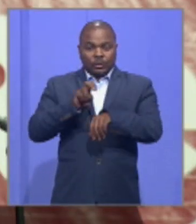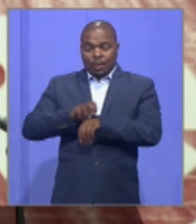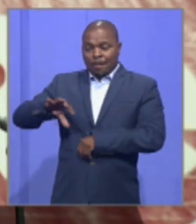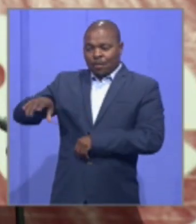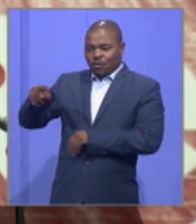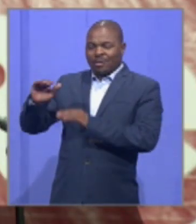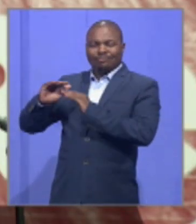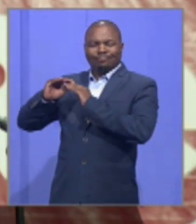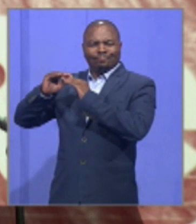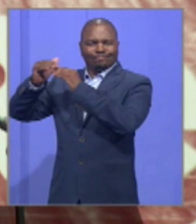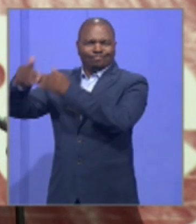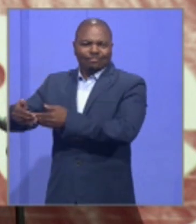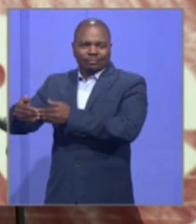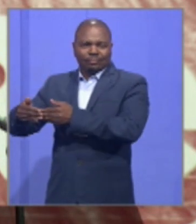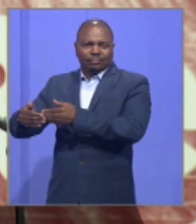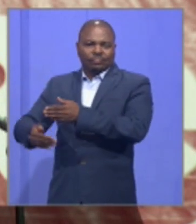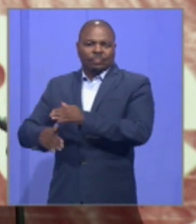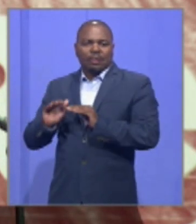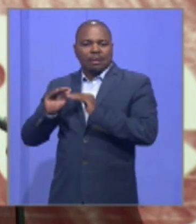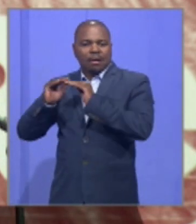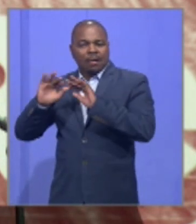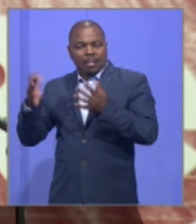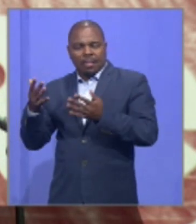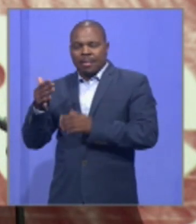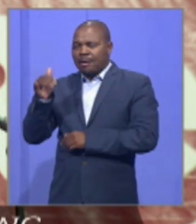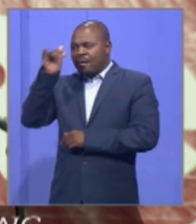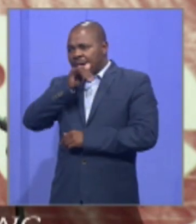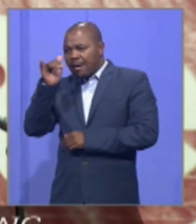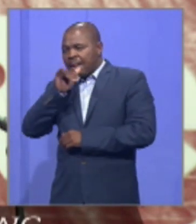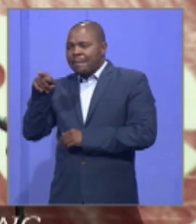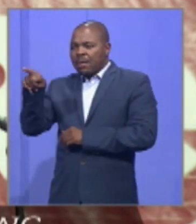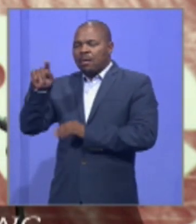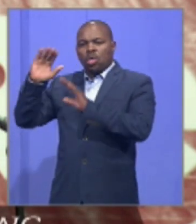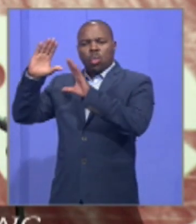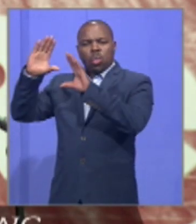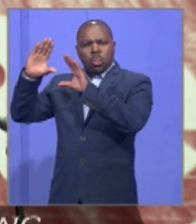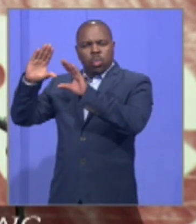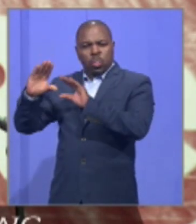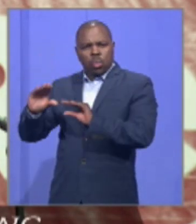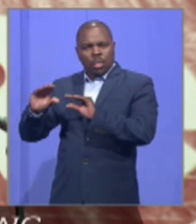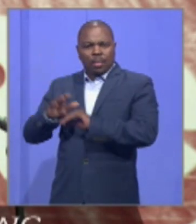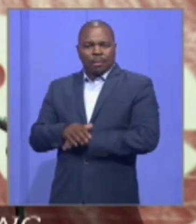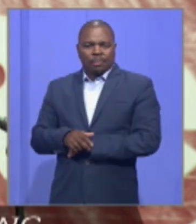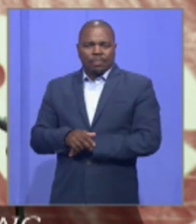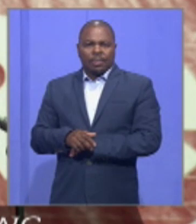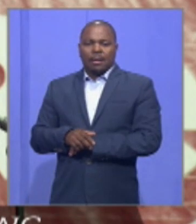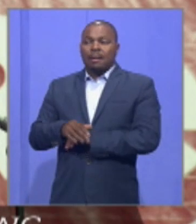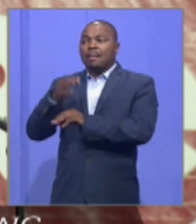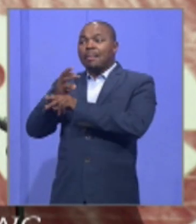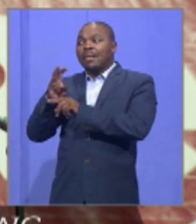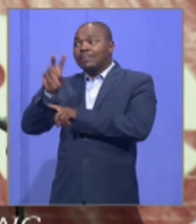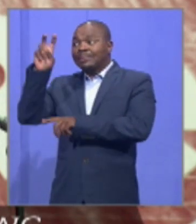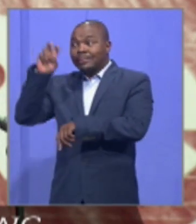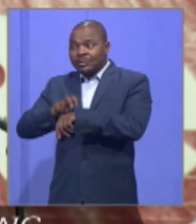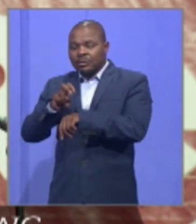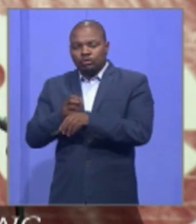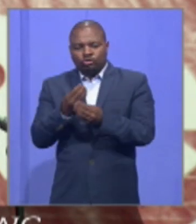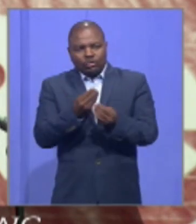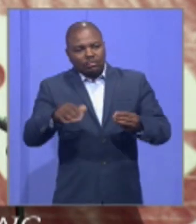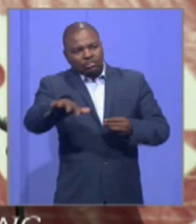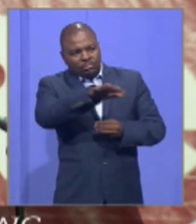province and reduce violent crime in Limpopo. Parents want a safe environment for their